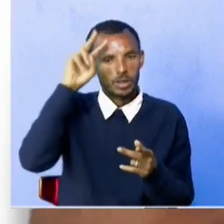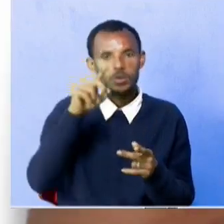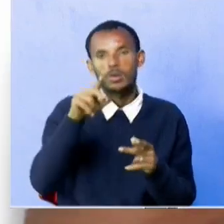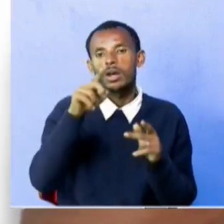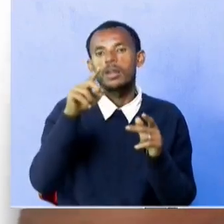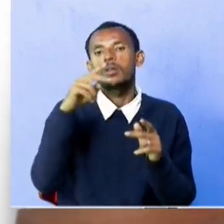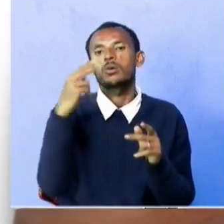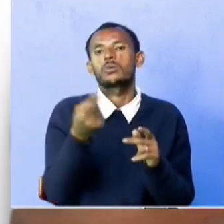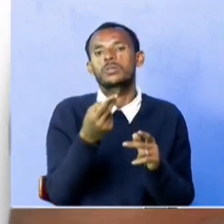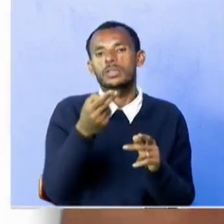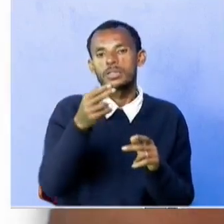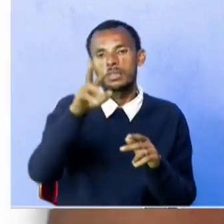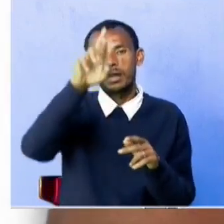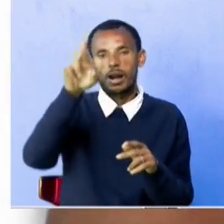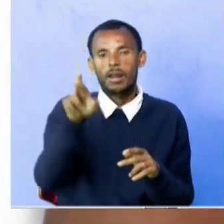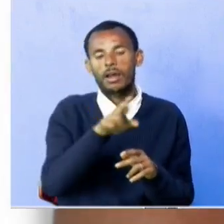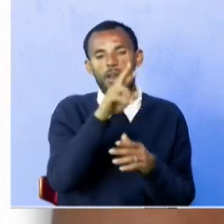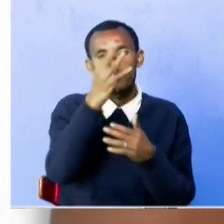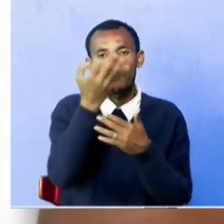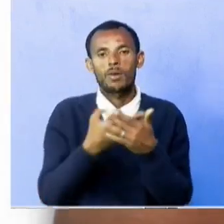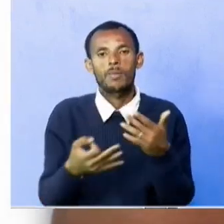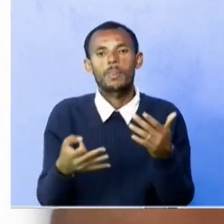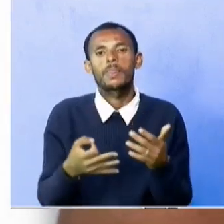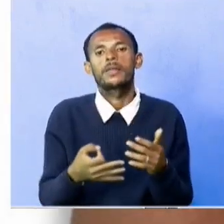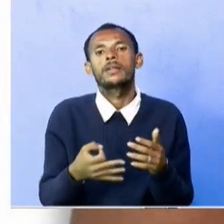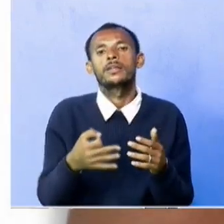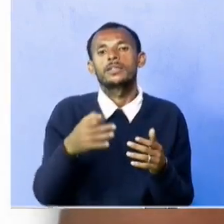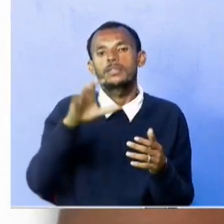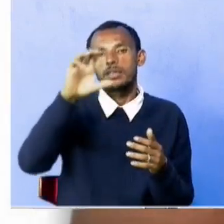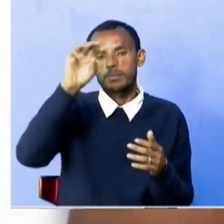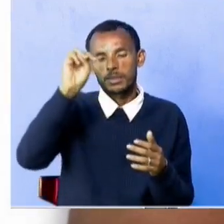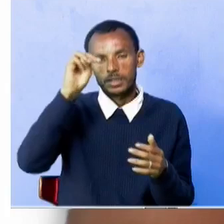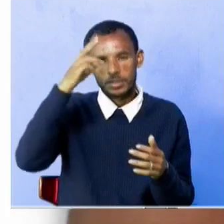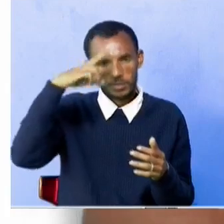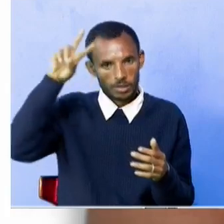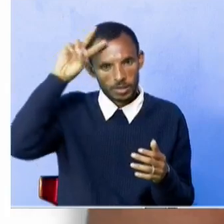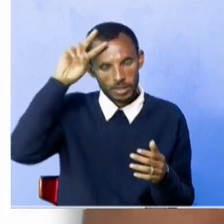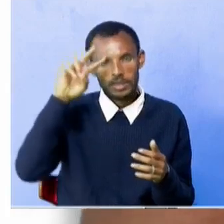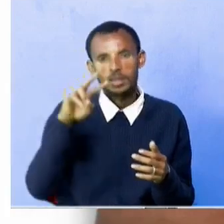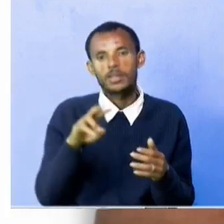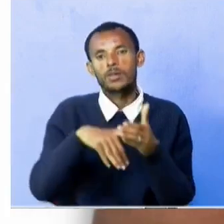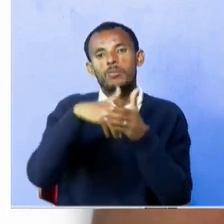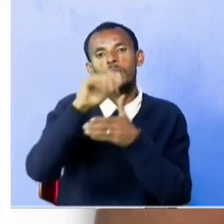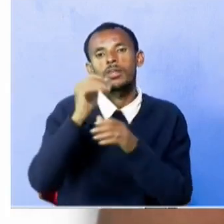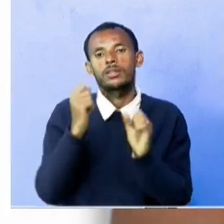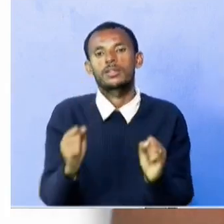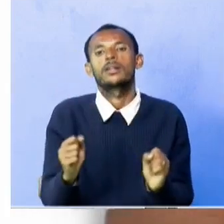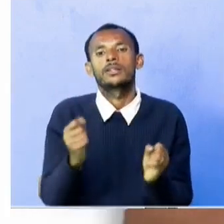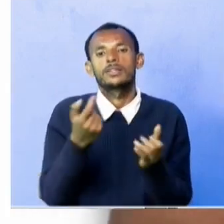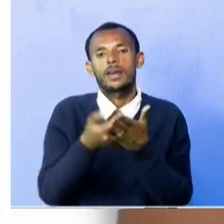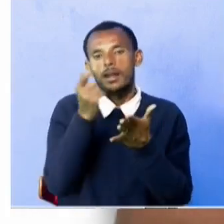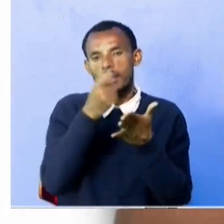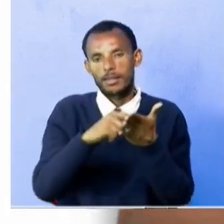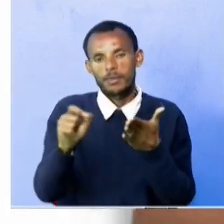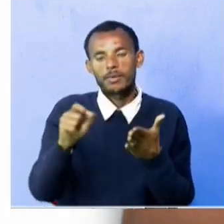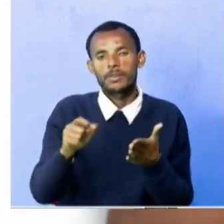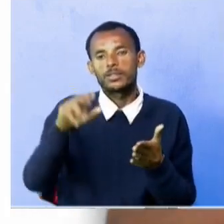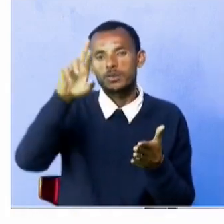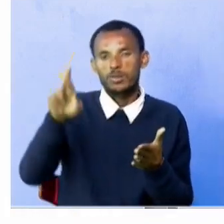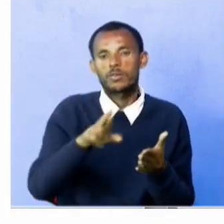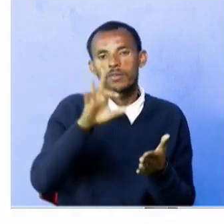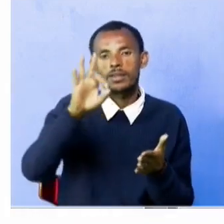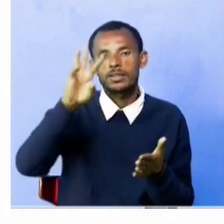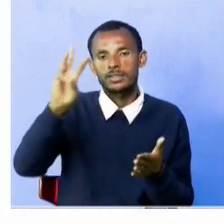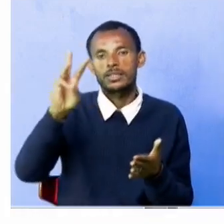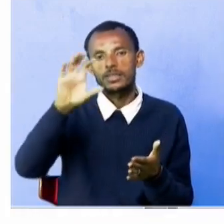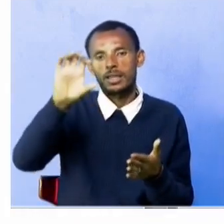bracket, in the radical. So centimeter square can be taken out. So this can be written as square root of